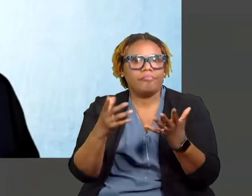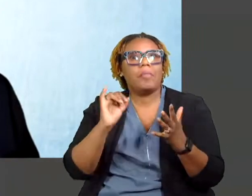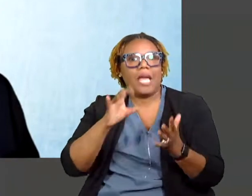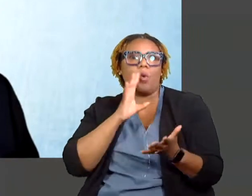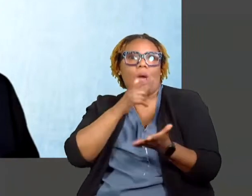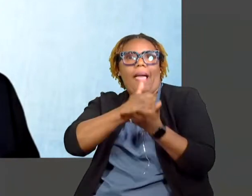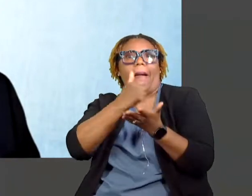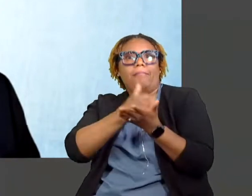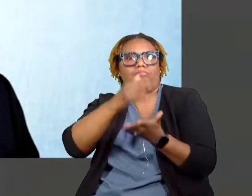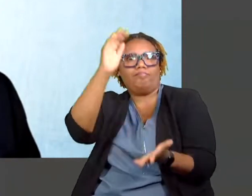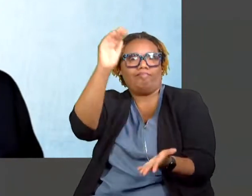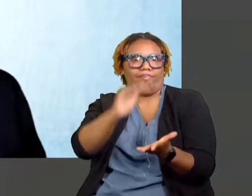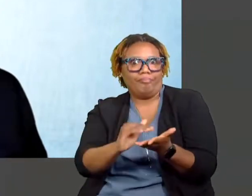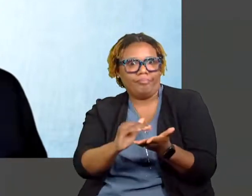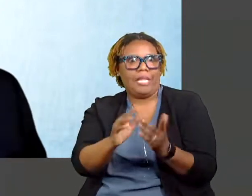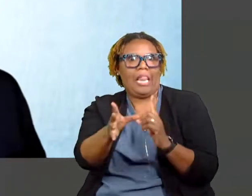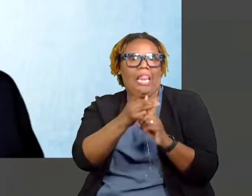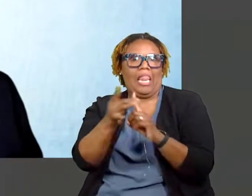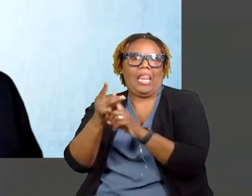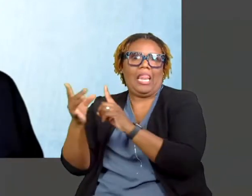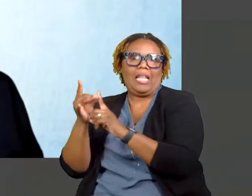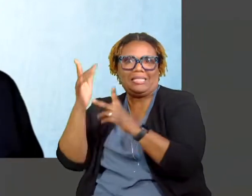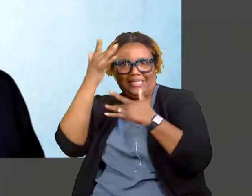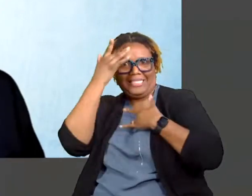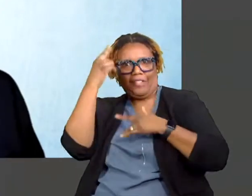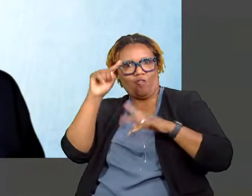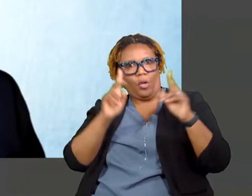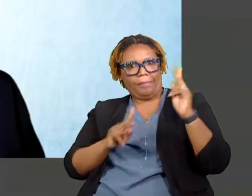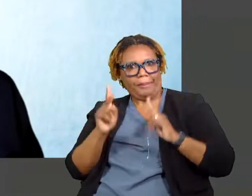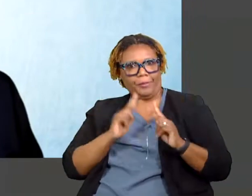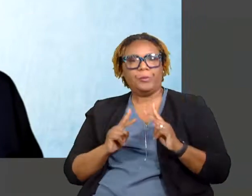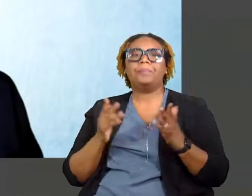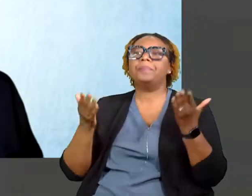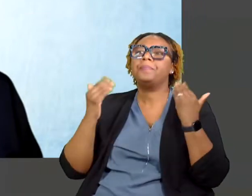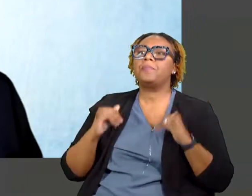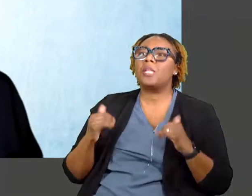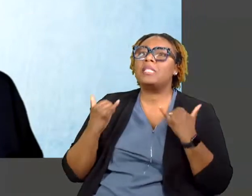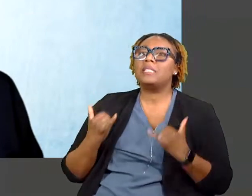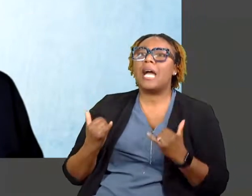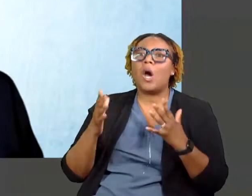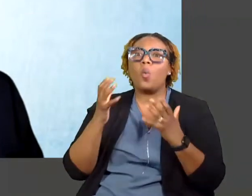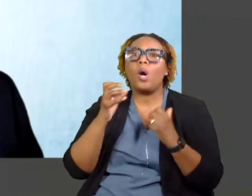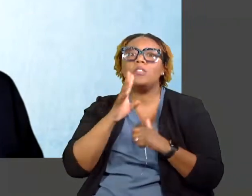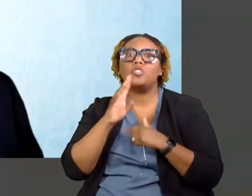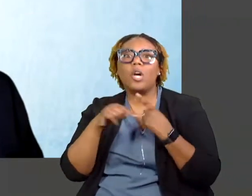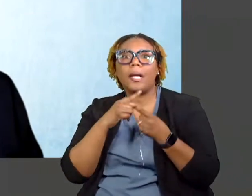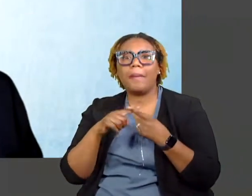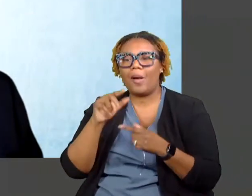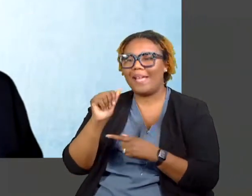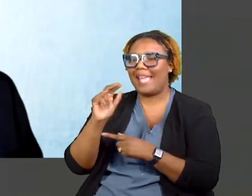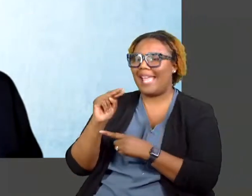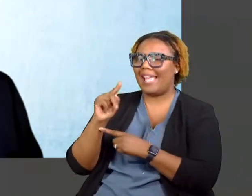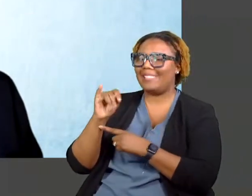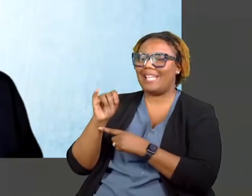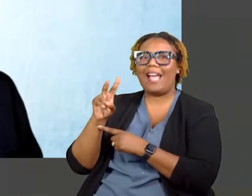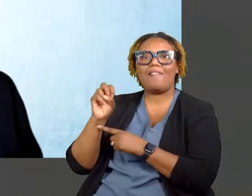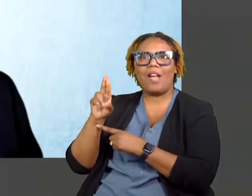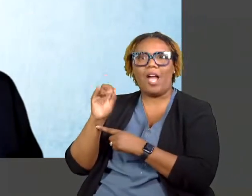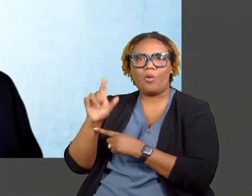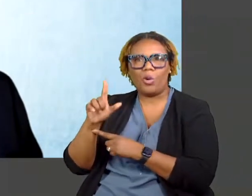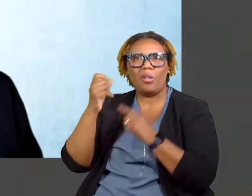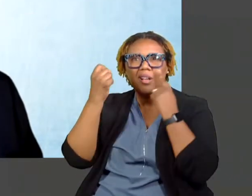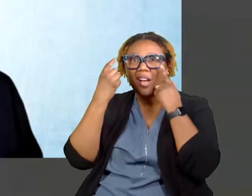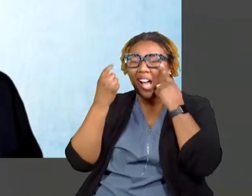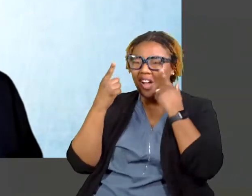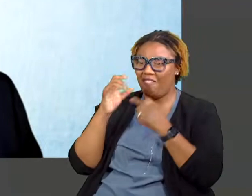people. The next thing I'll touch on is antivirals. Again, influenza, not a new virus for us. When we look at this